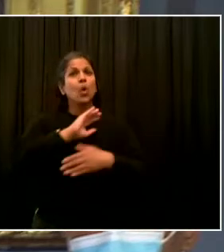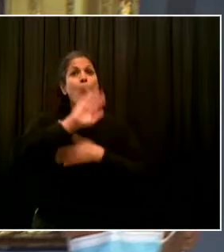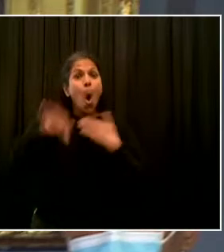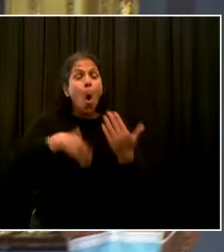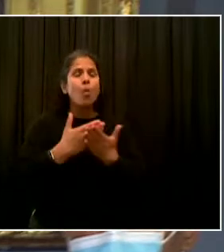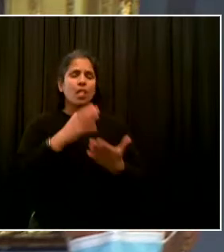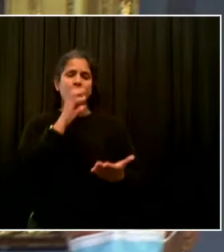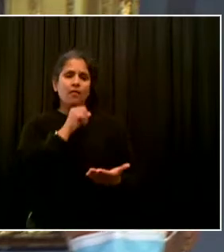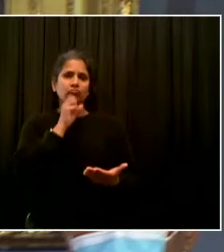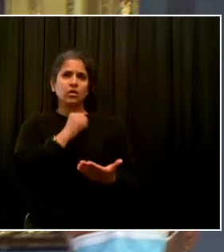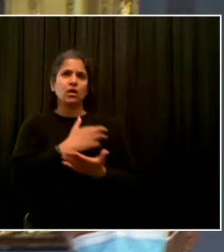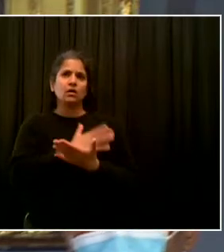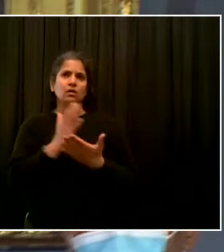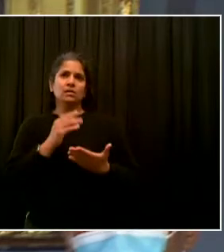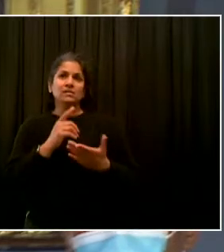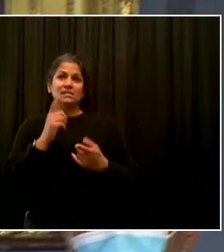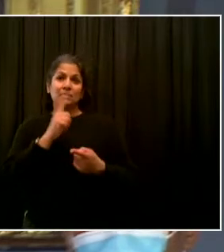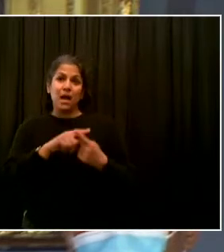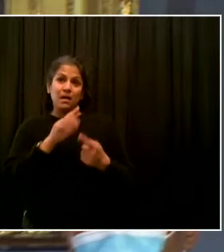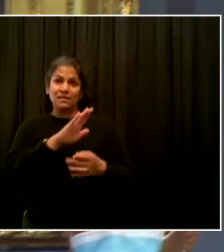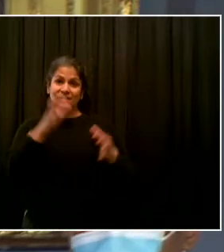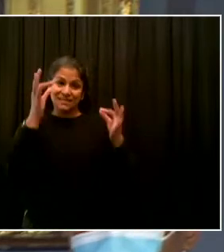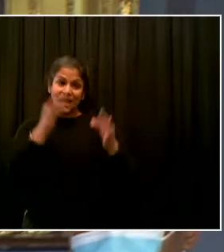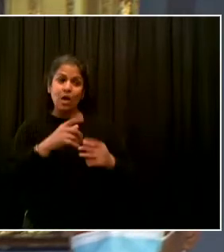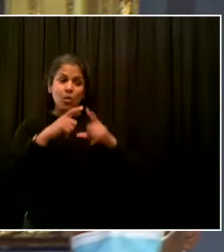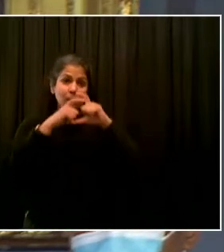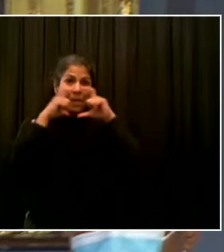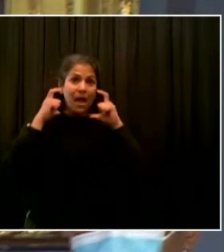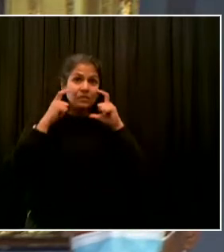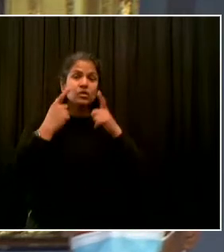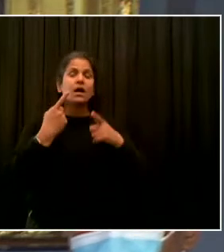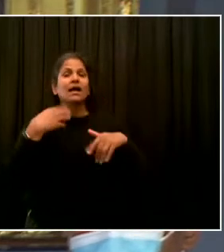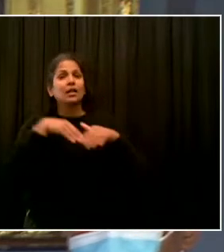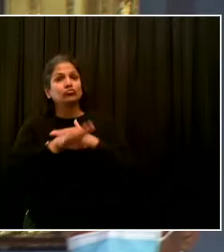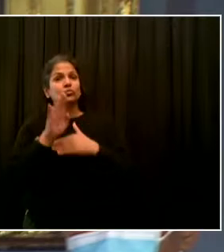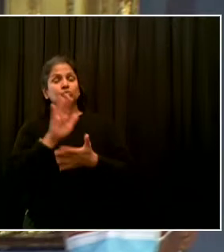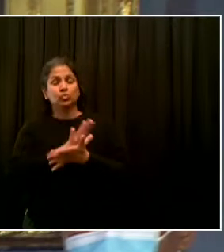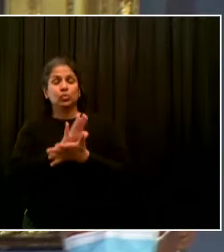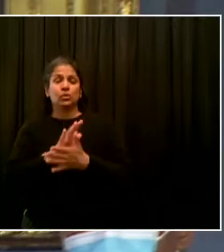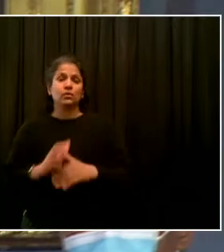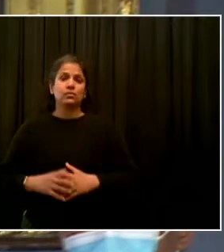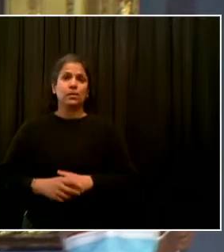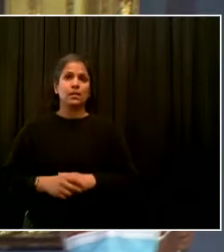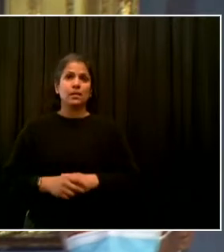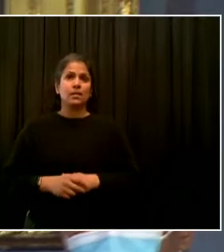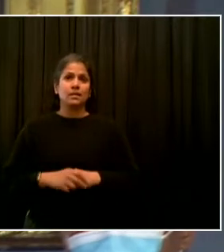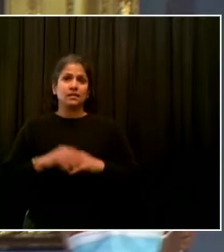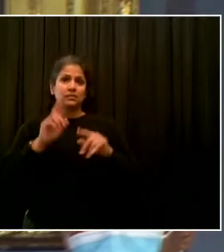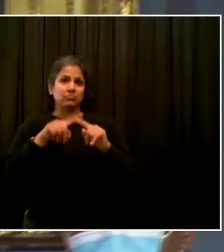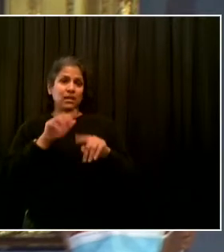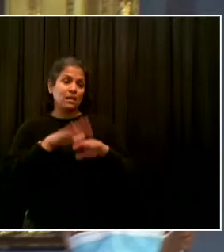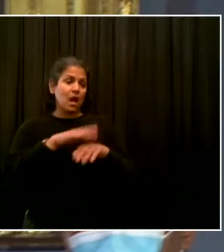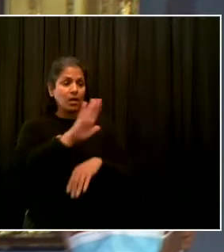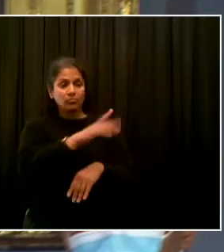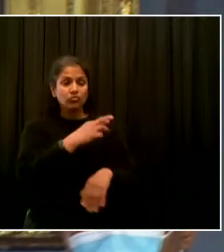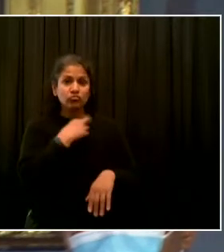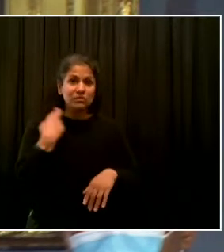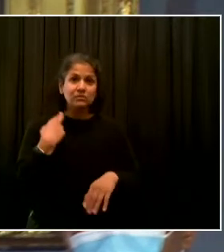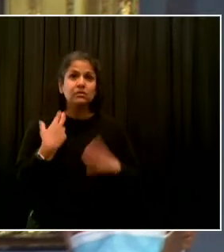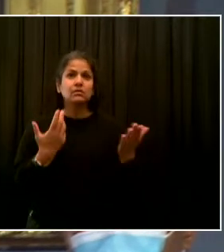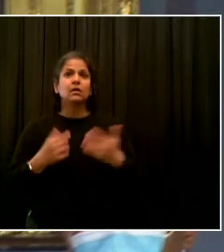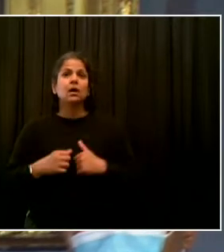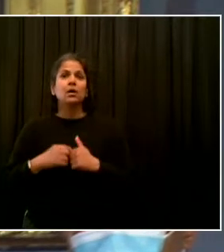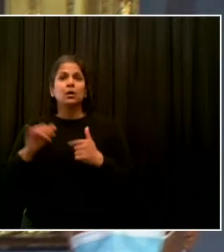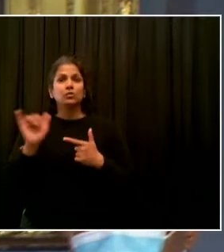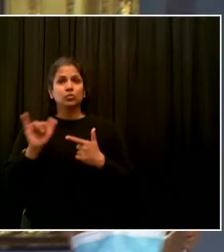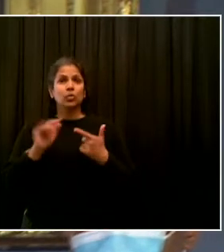a mask in indoor settings according to their level of risk, according to their level of comfort. That's